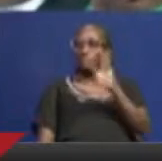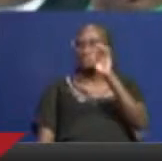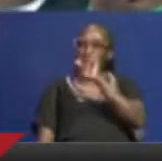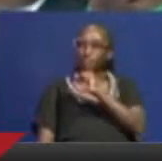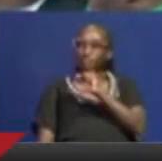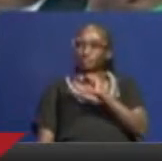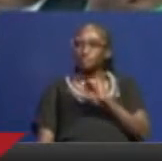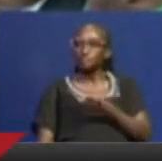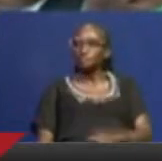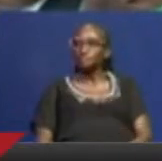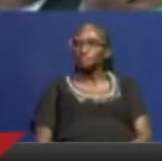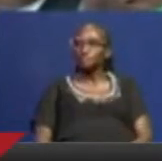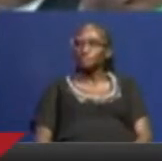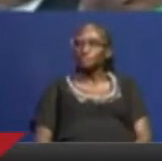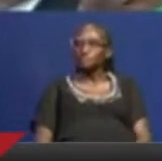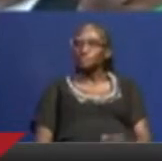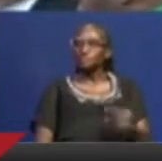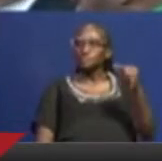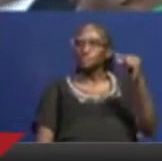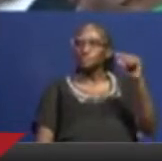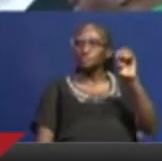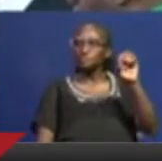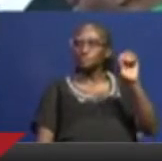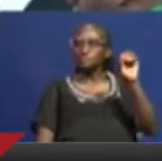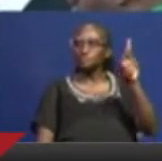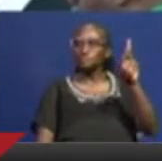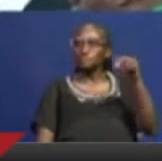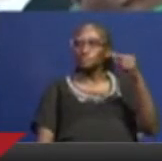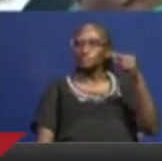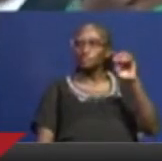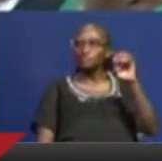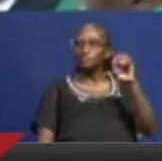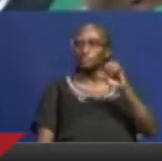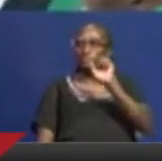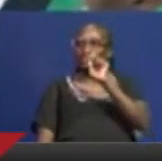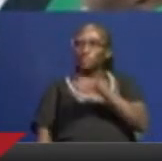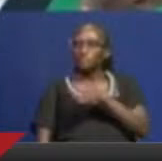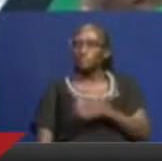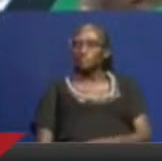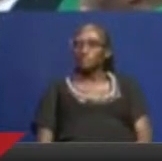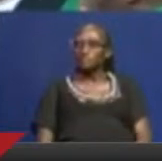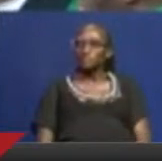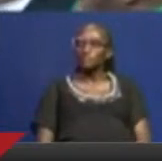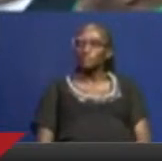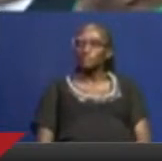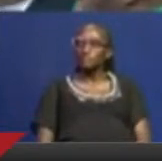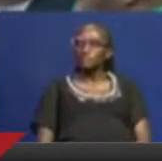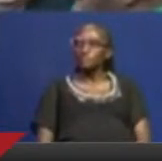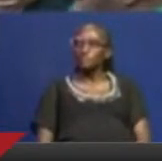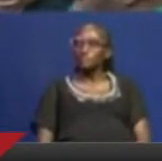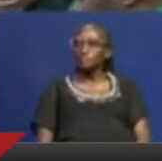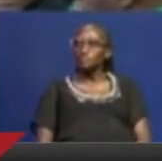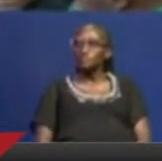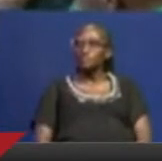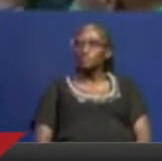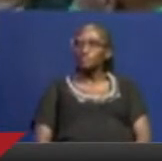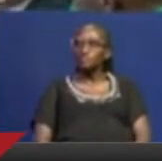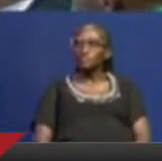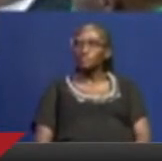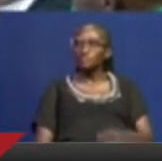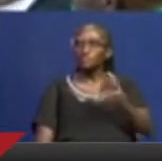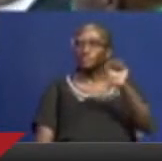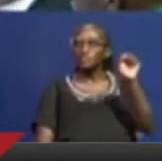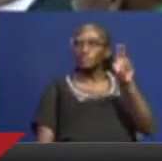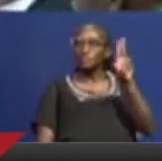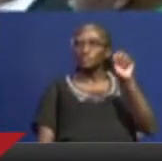Okay. Makadara George Aladwa Omwera. Yes, Aladwa. Makueni